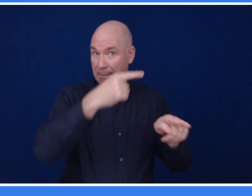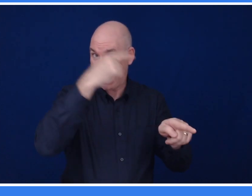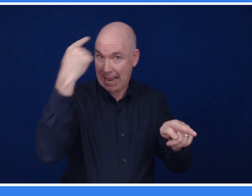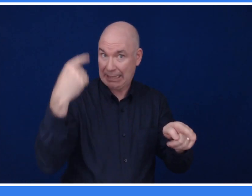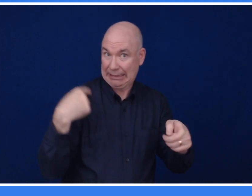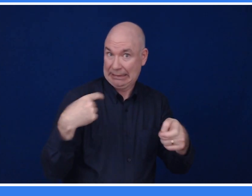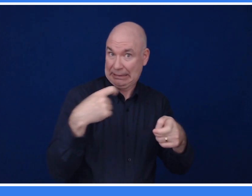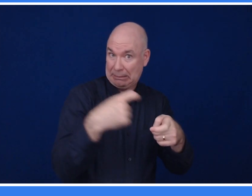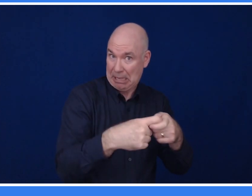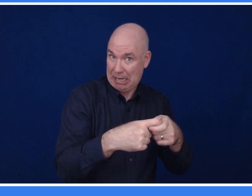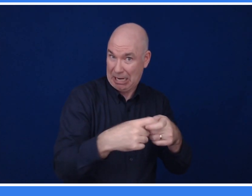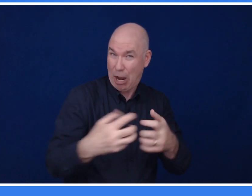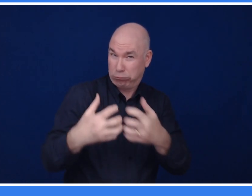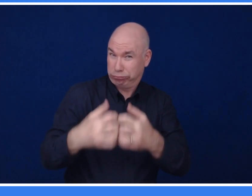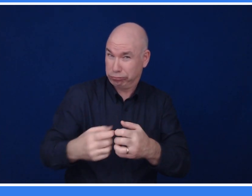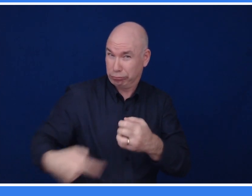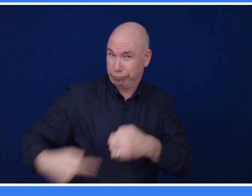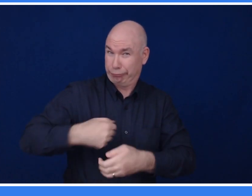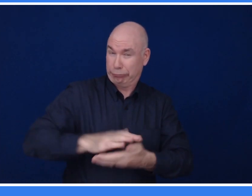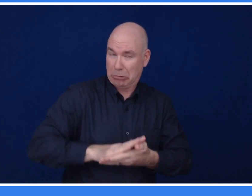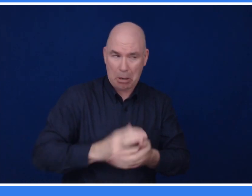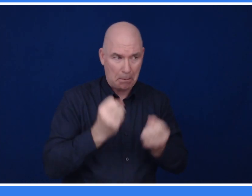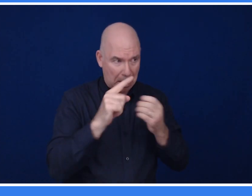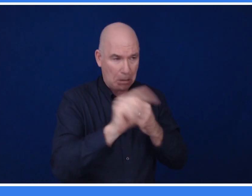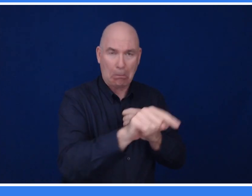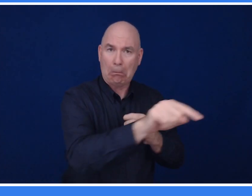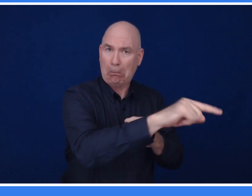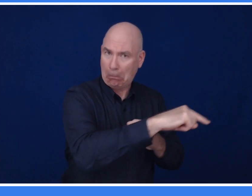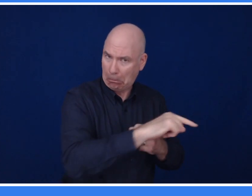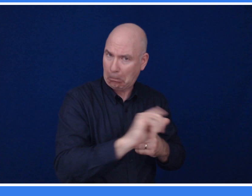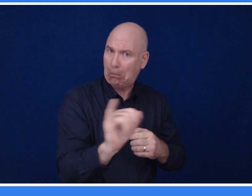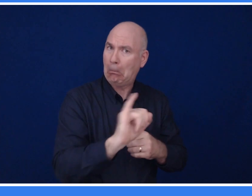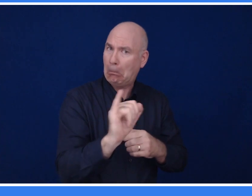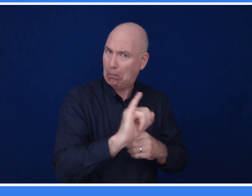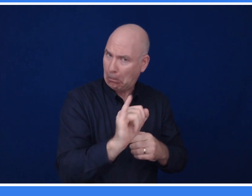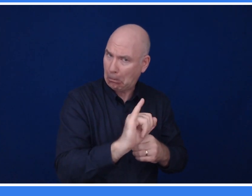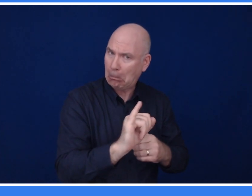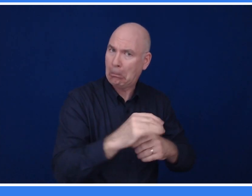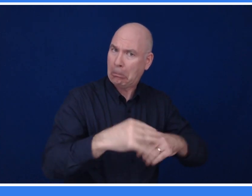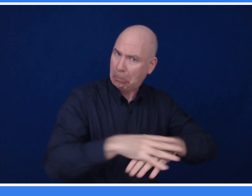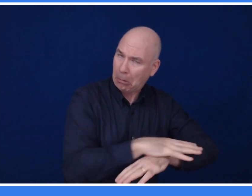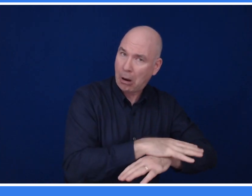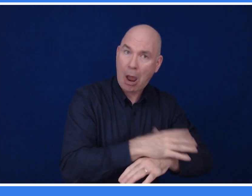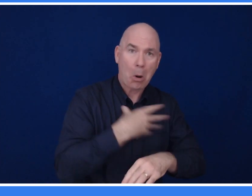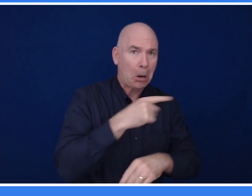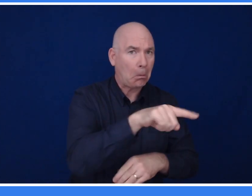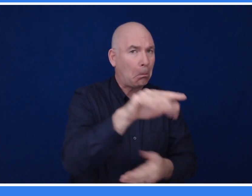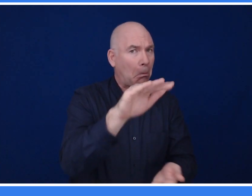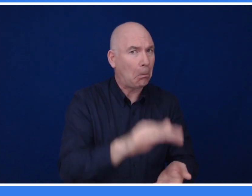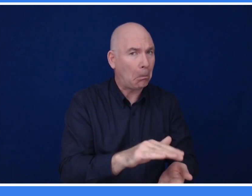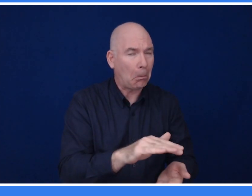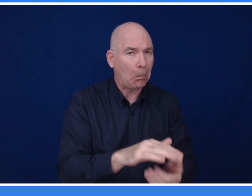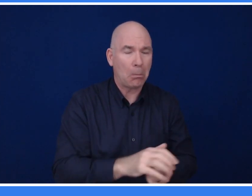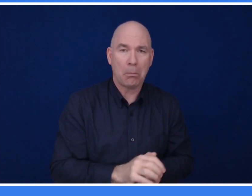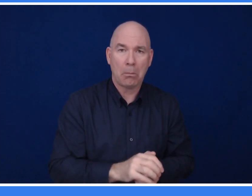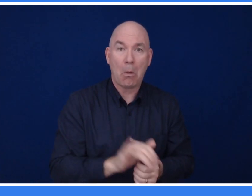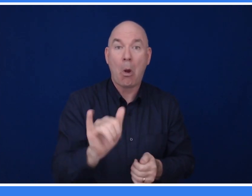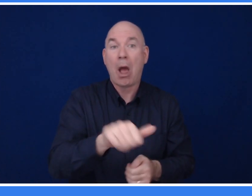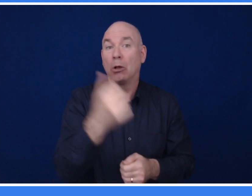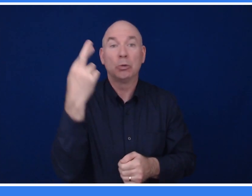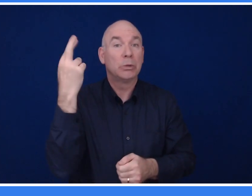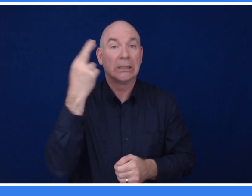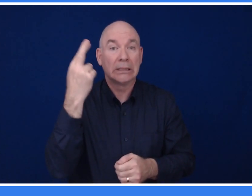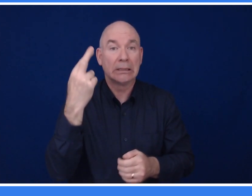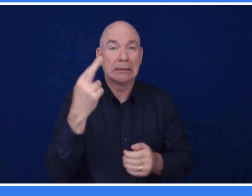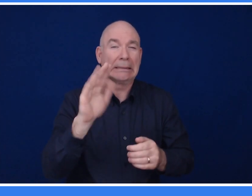Other factors besides race and ethnicity may be involved. There are more staph bloodstream infections in areas of